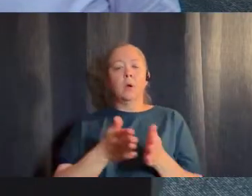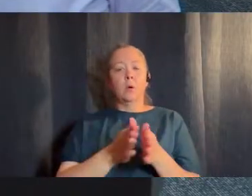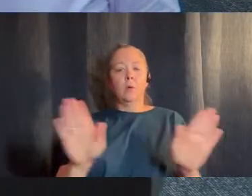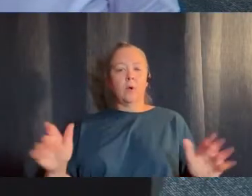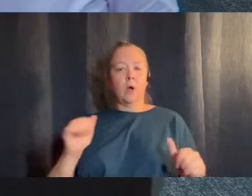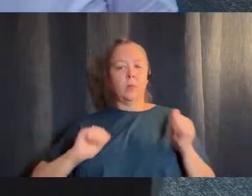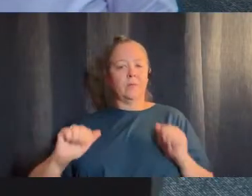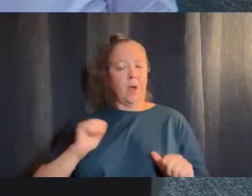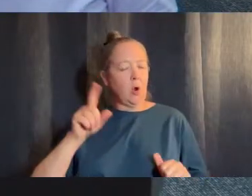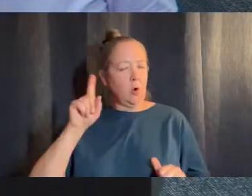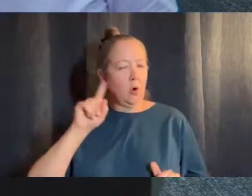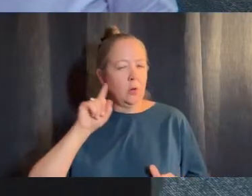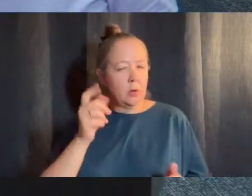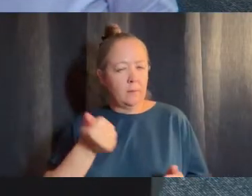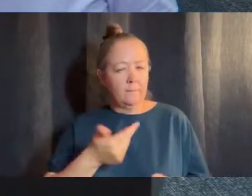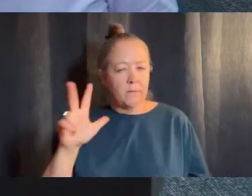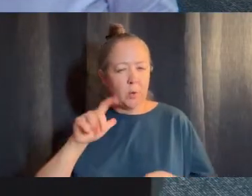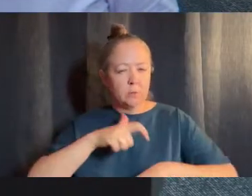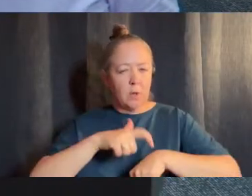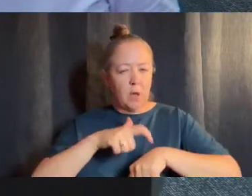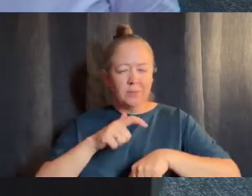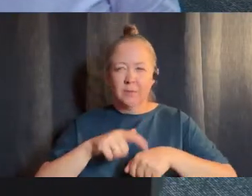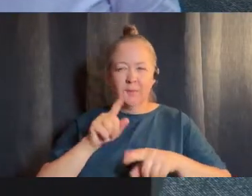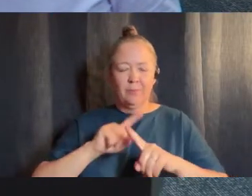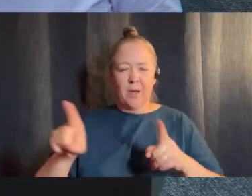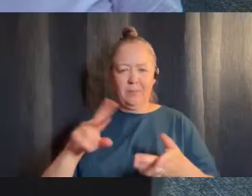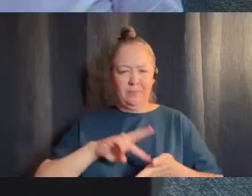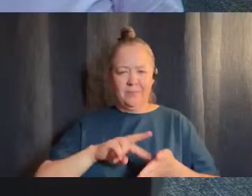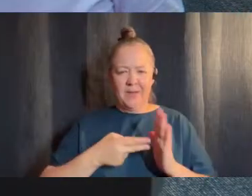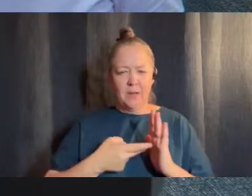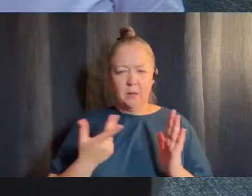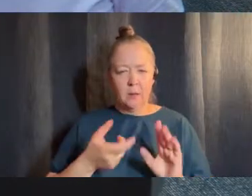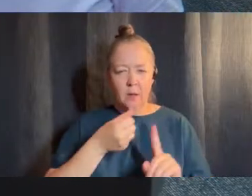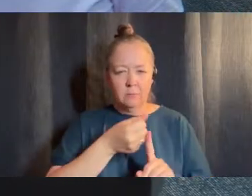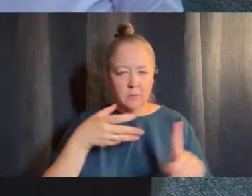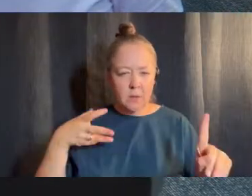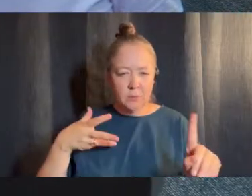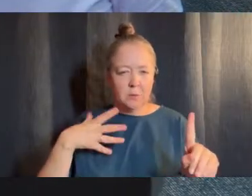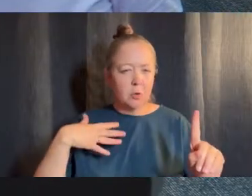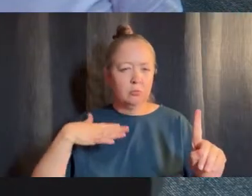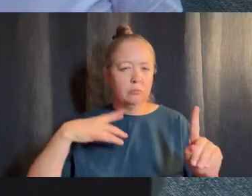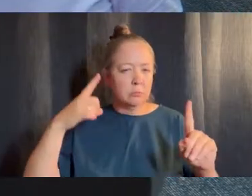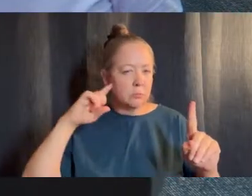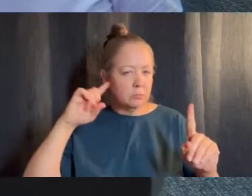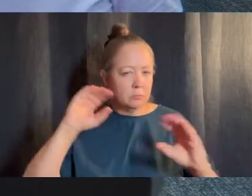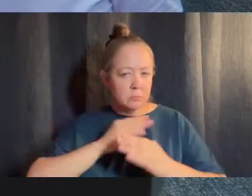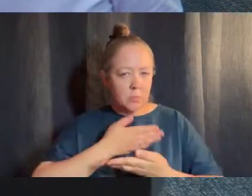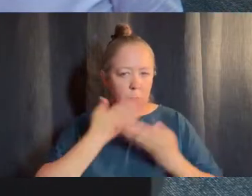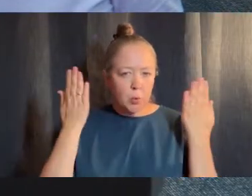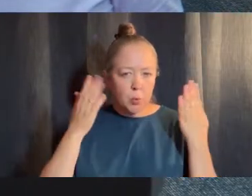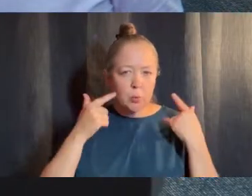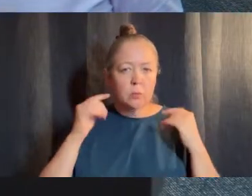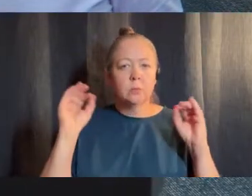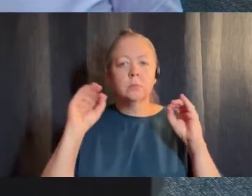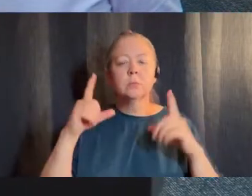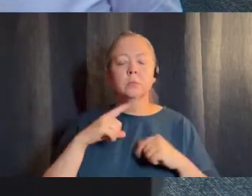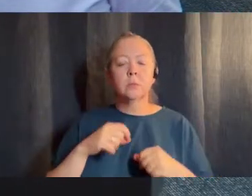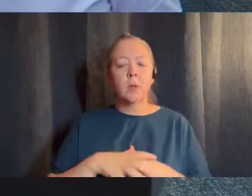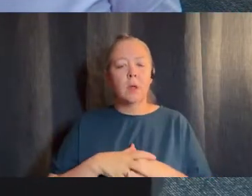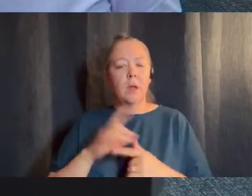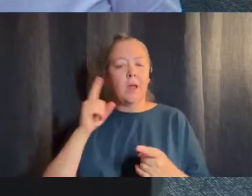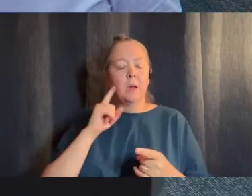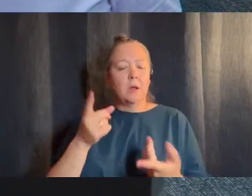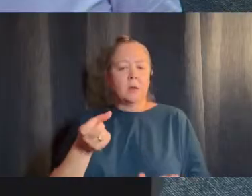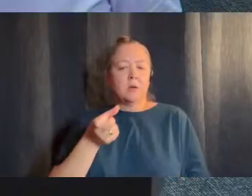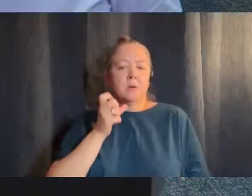that a couple of times with no explanation about what that meant. Excused and unexcused absences are meaningless anyway.